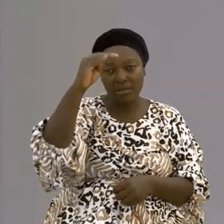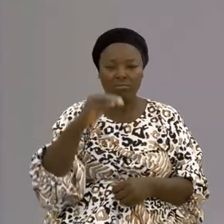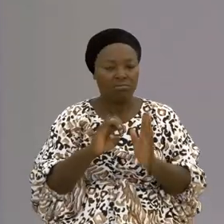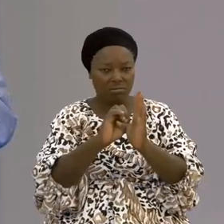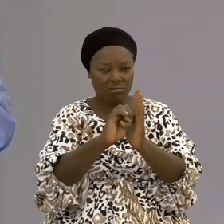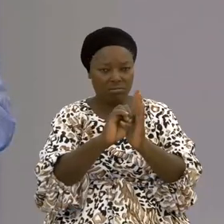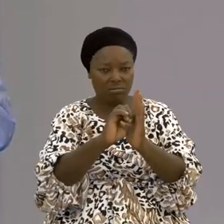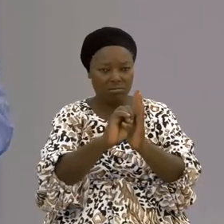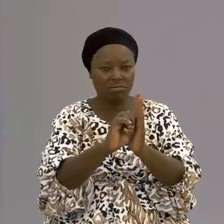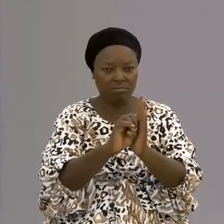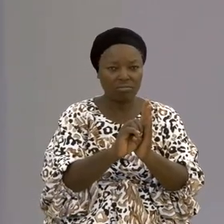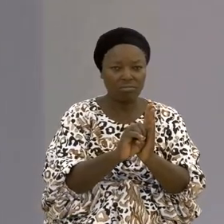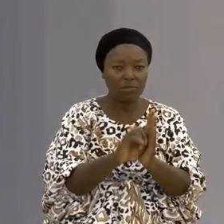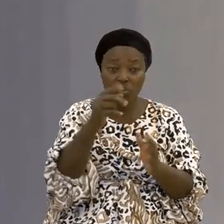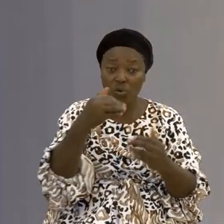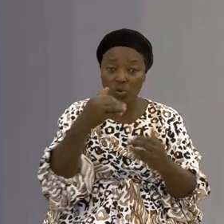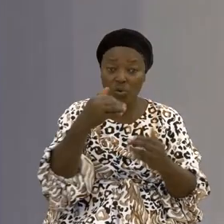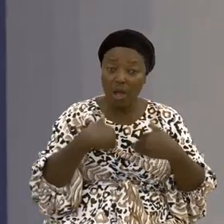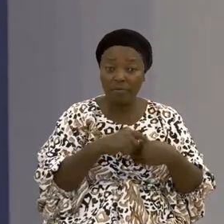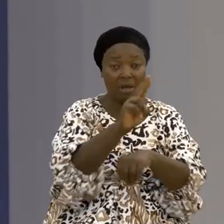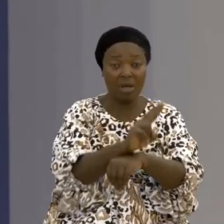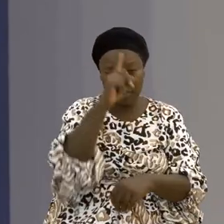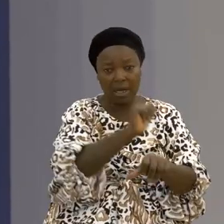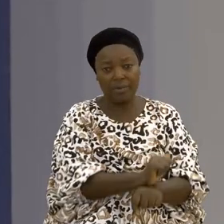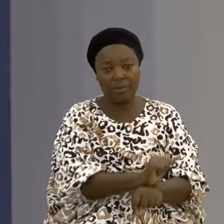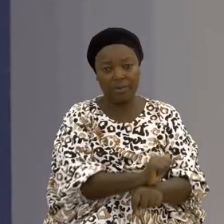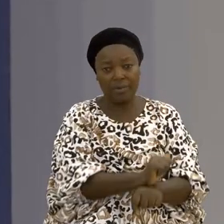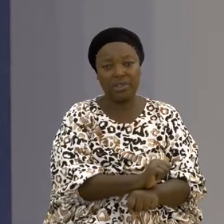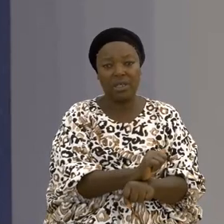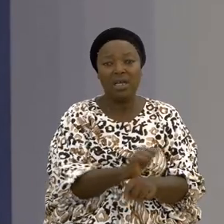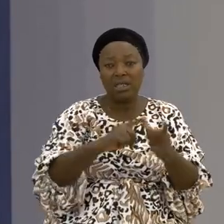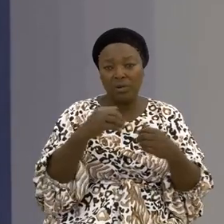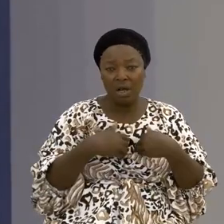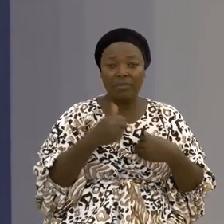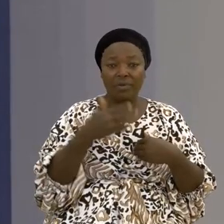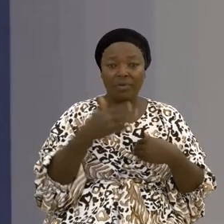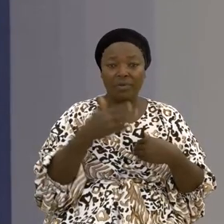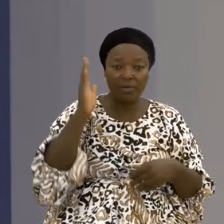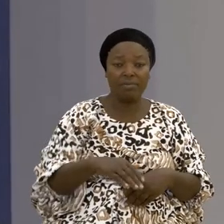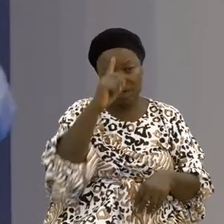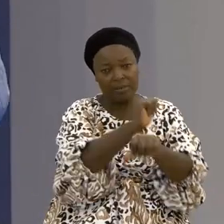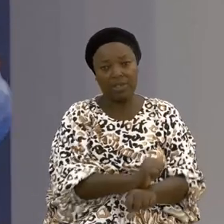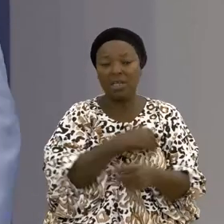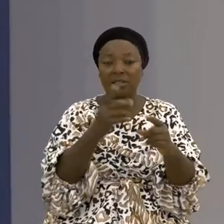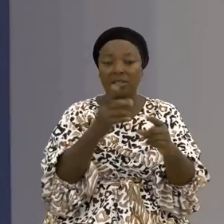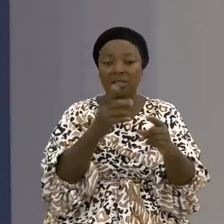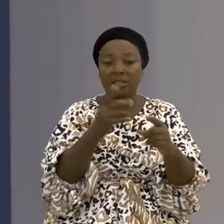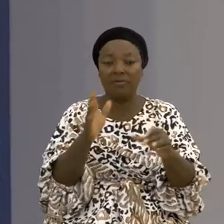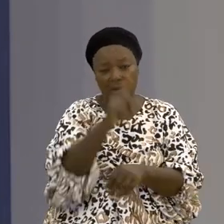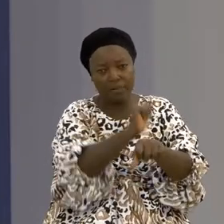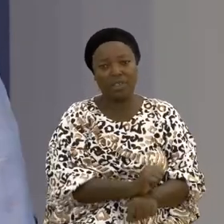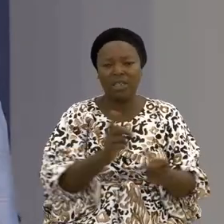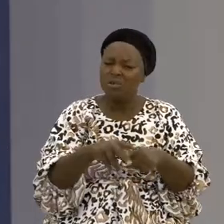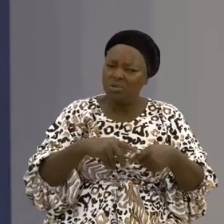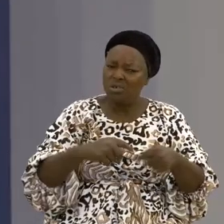example, you have a habit. You have an evil habit. a sinful habit you try to